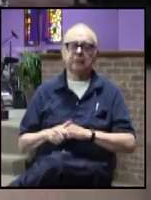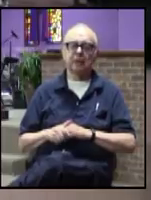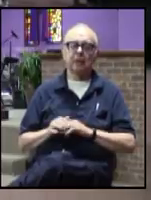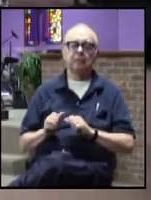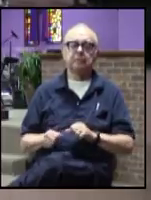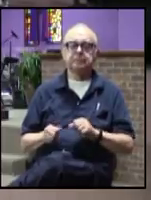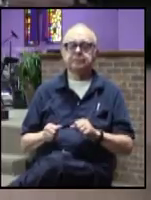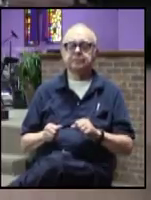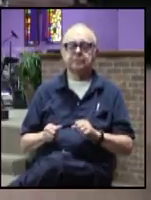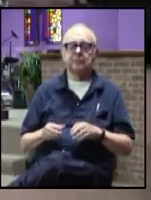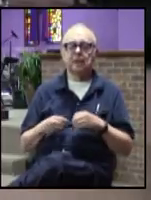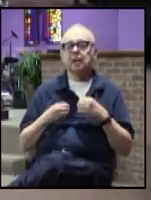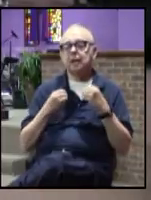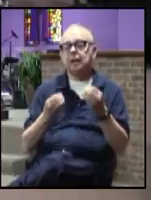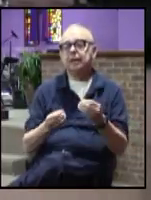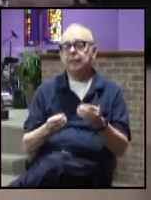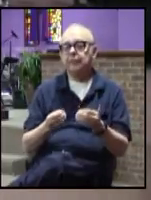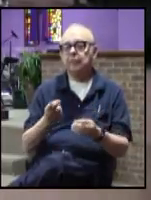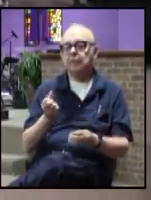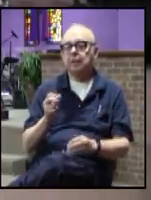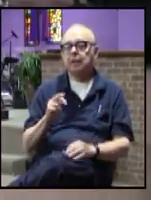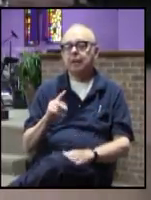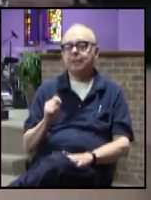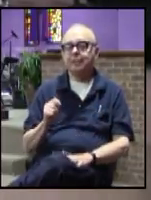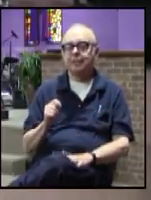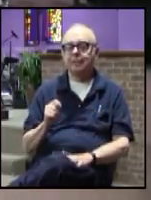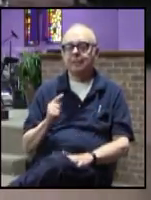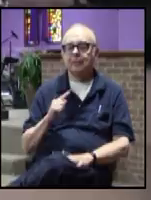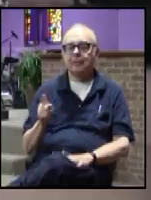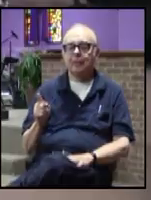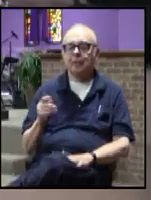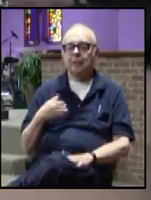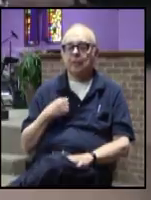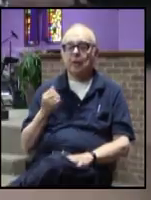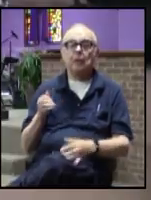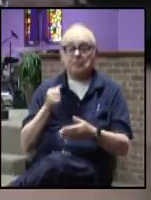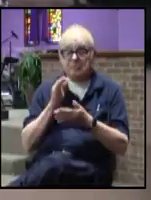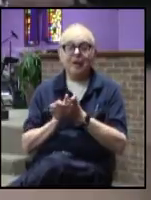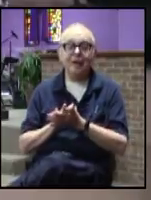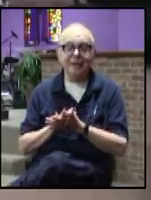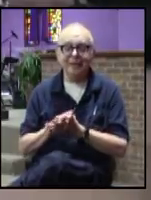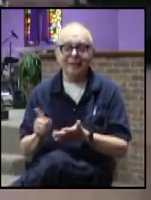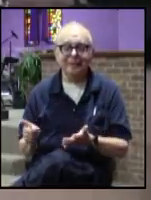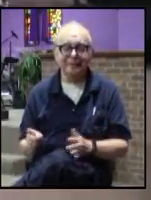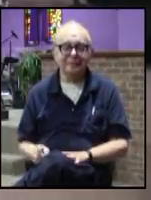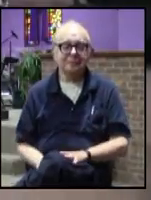But can I give you a little hint? For those of you that are married,